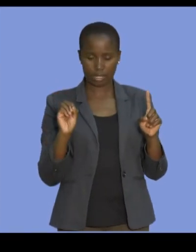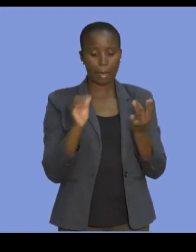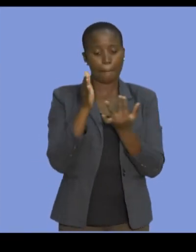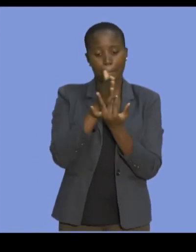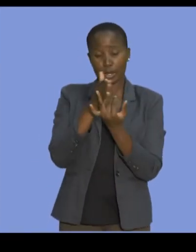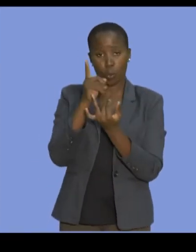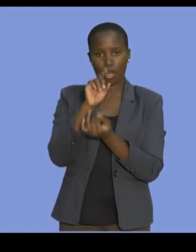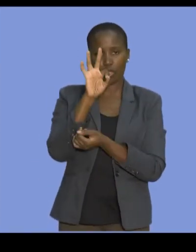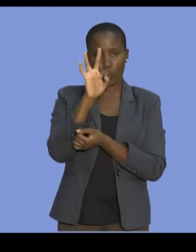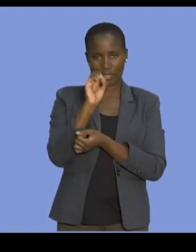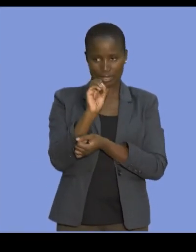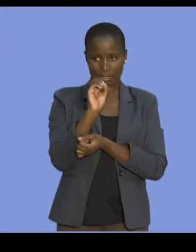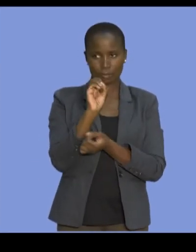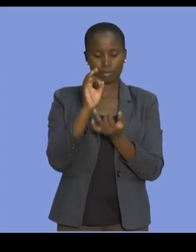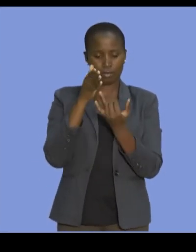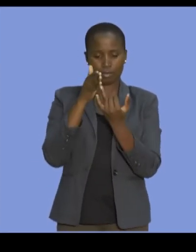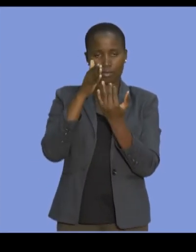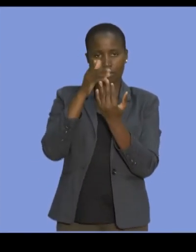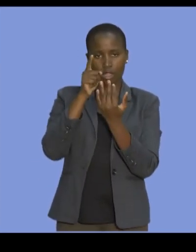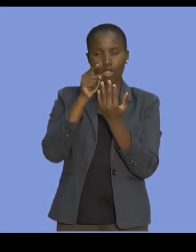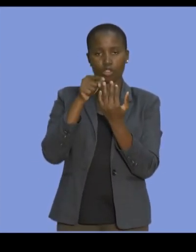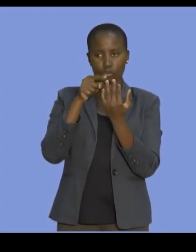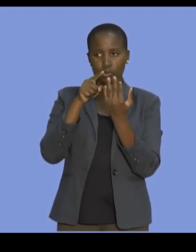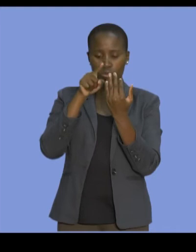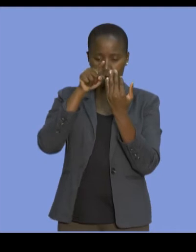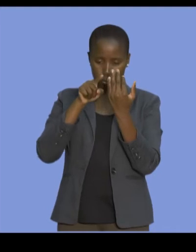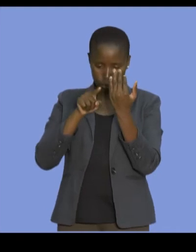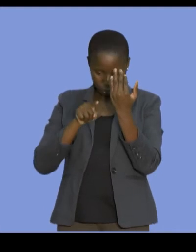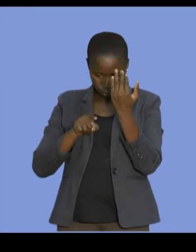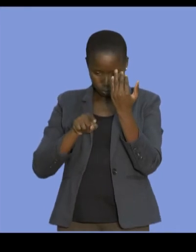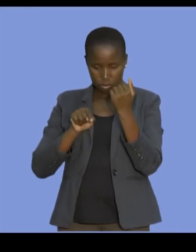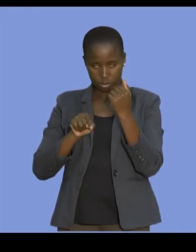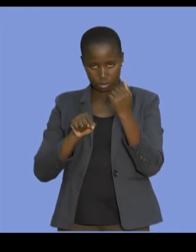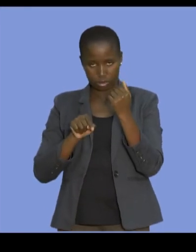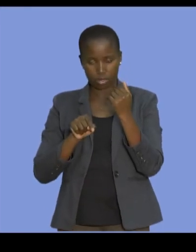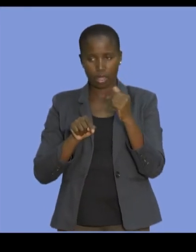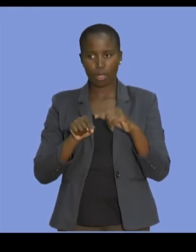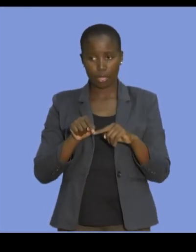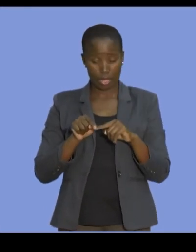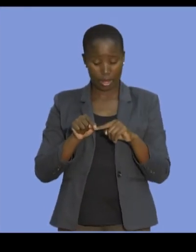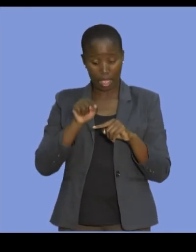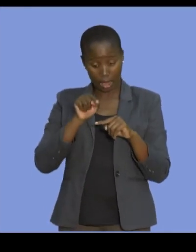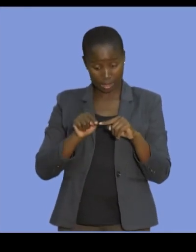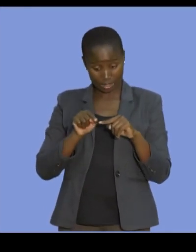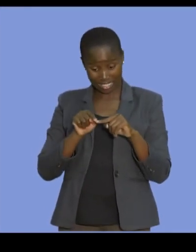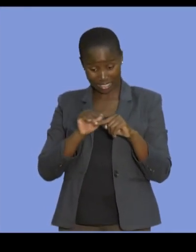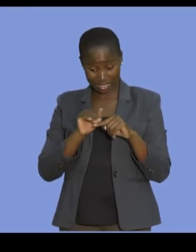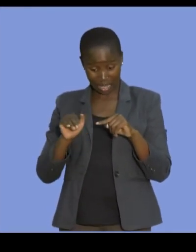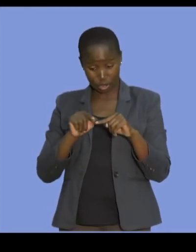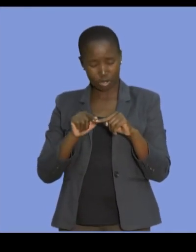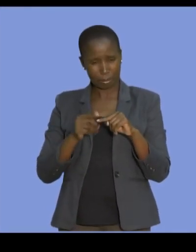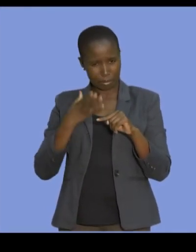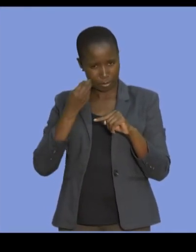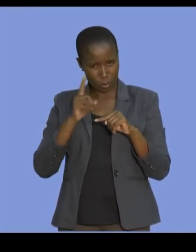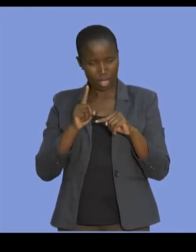go down, we touch our curve, we go down there. What do we get? We get a